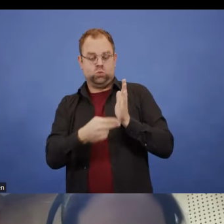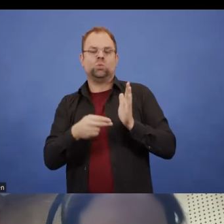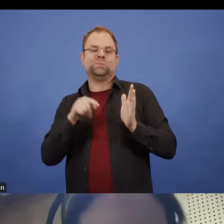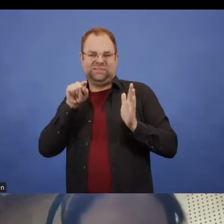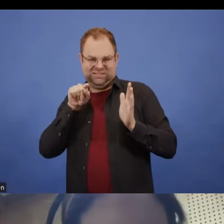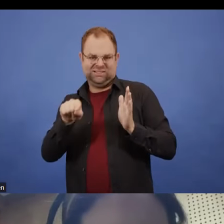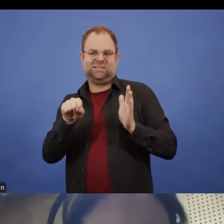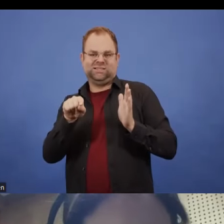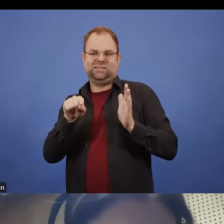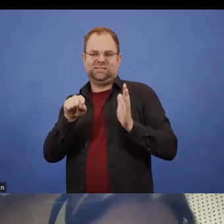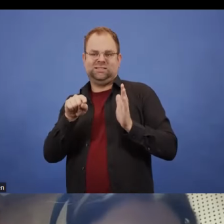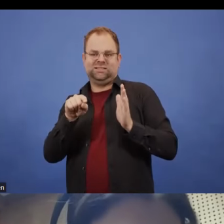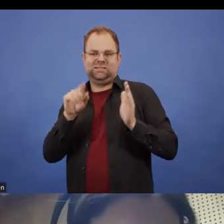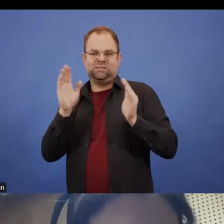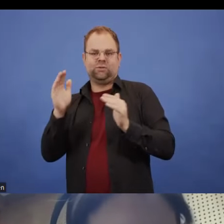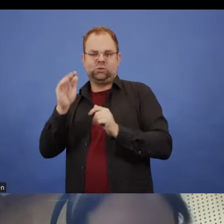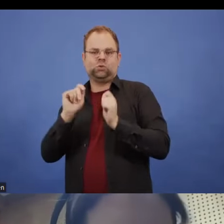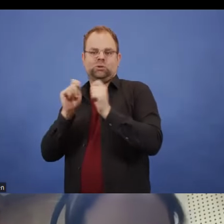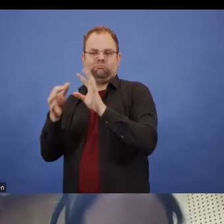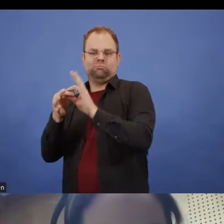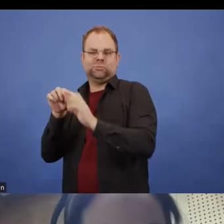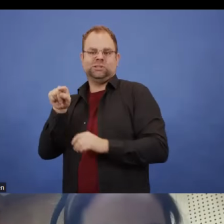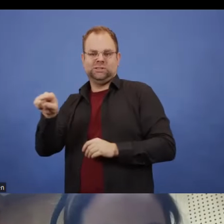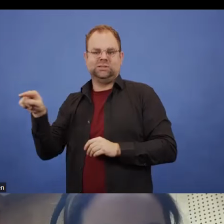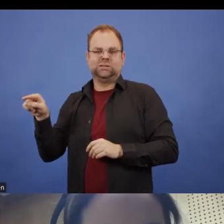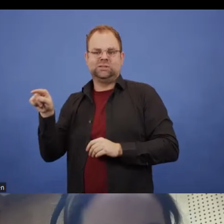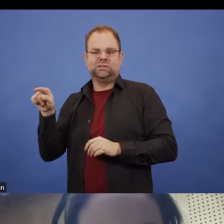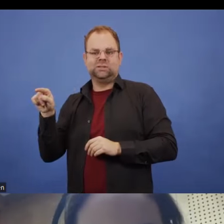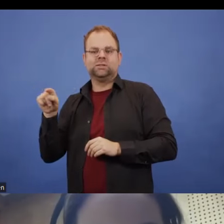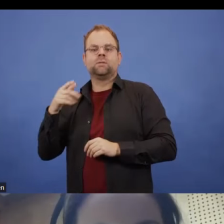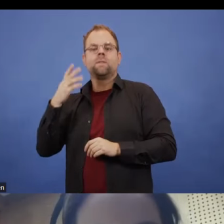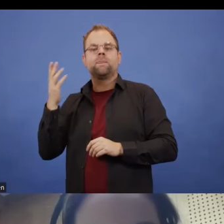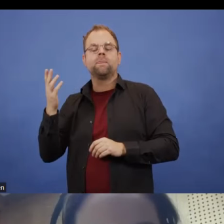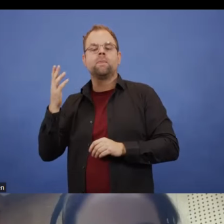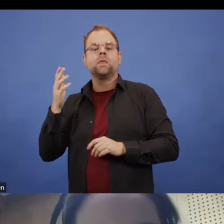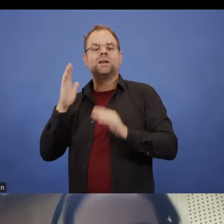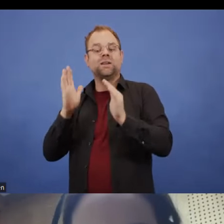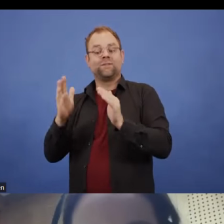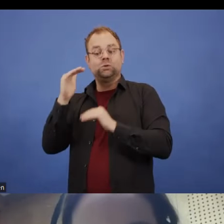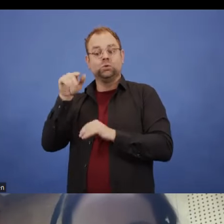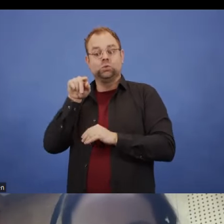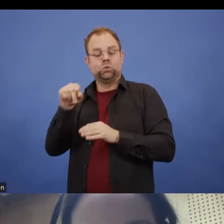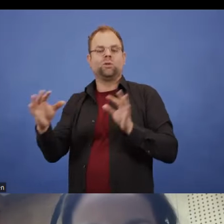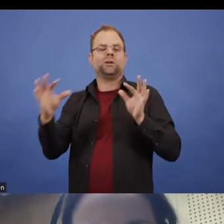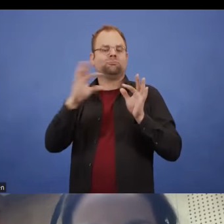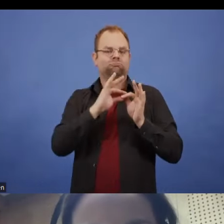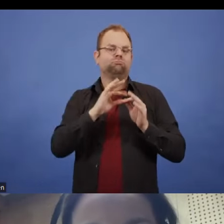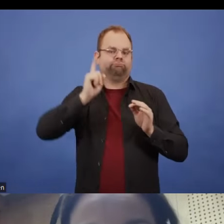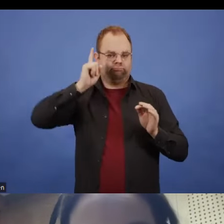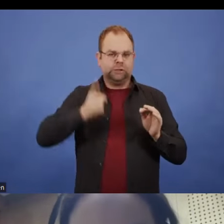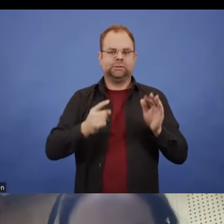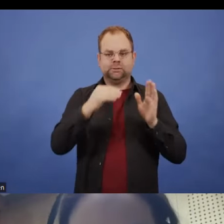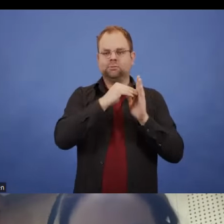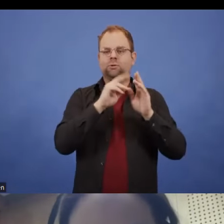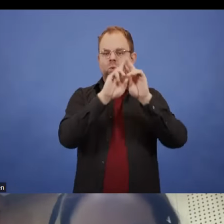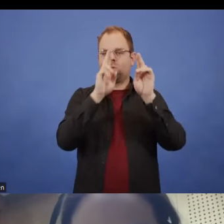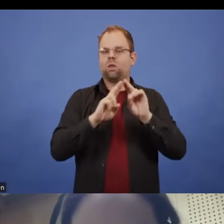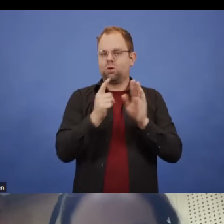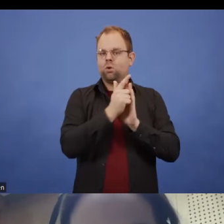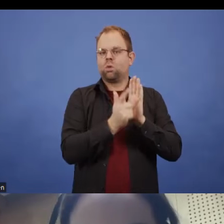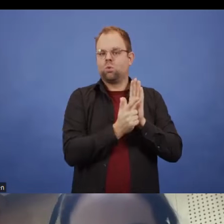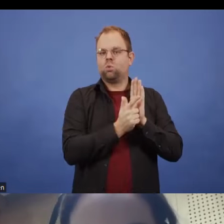A few things important to note here. Most stateless people are born